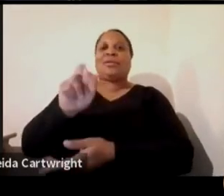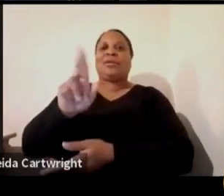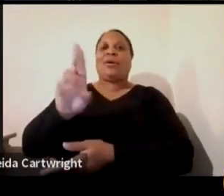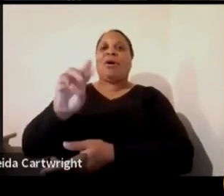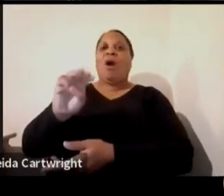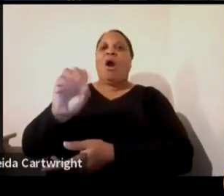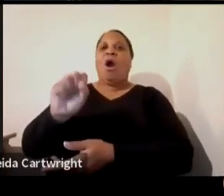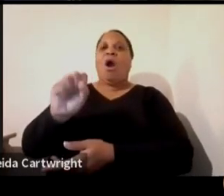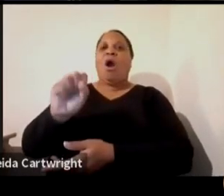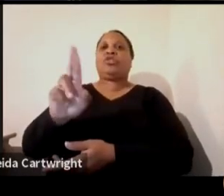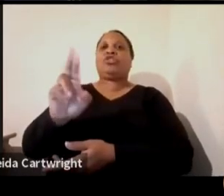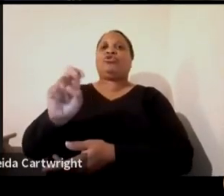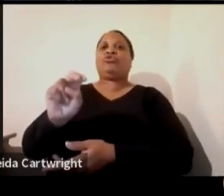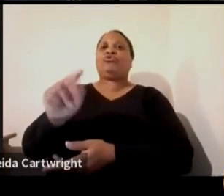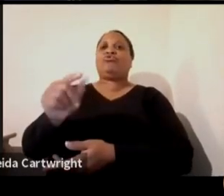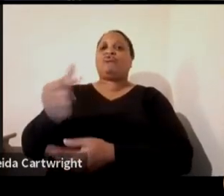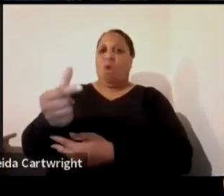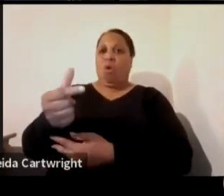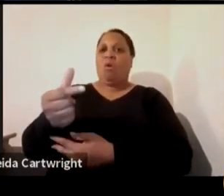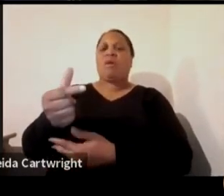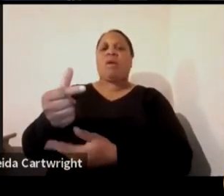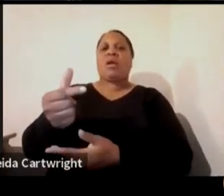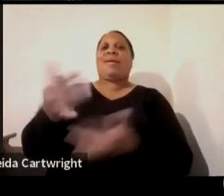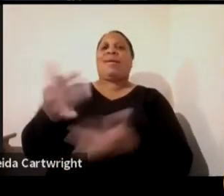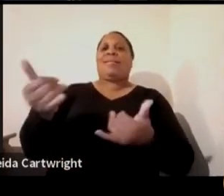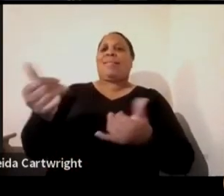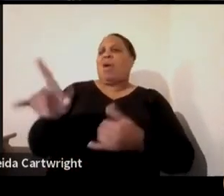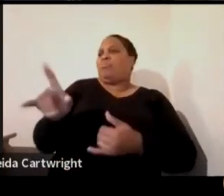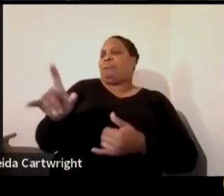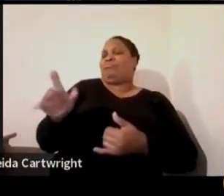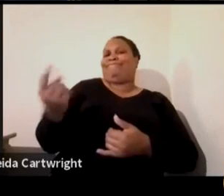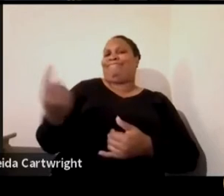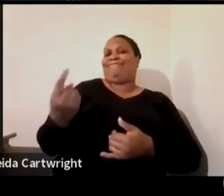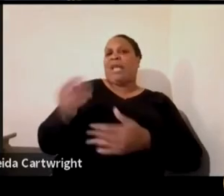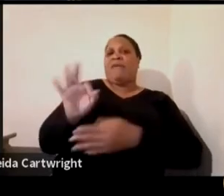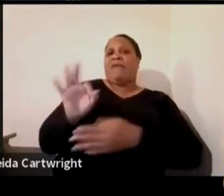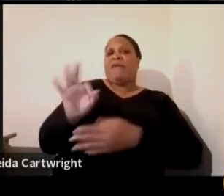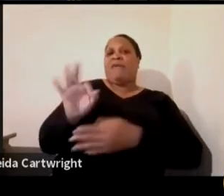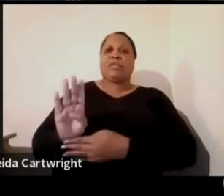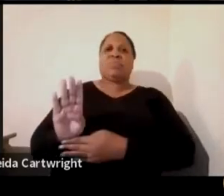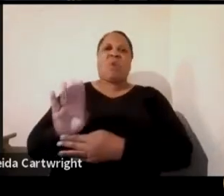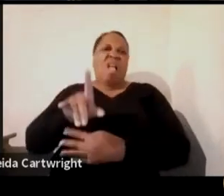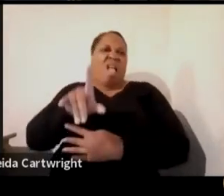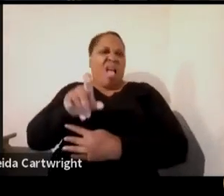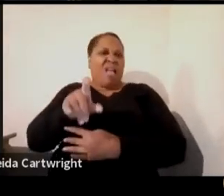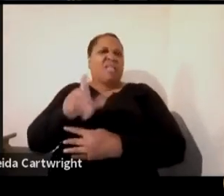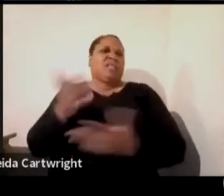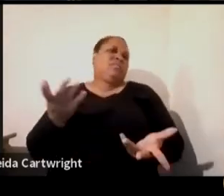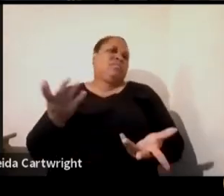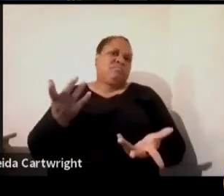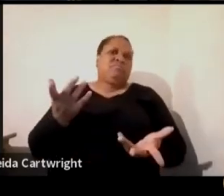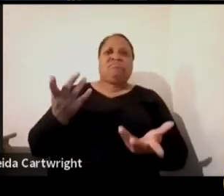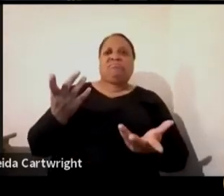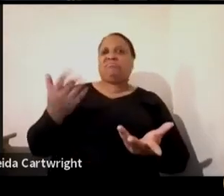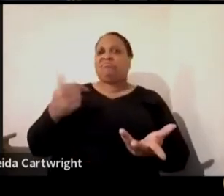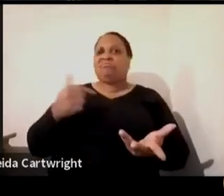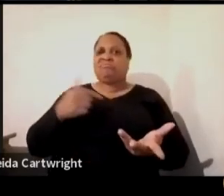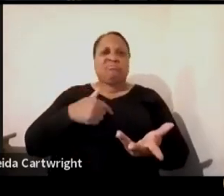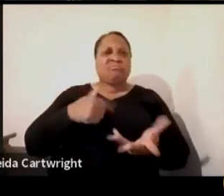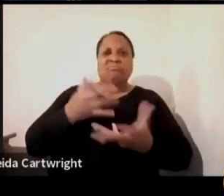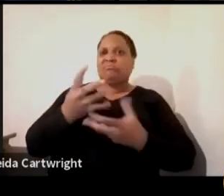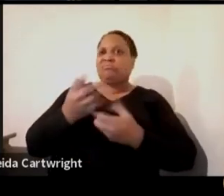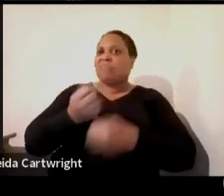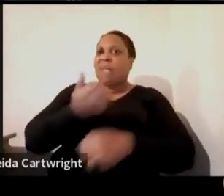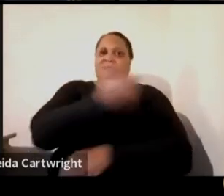So I have a question from somebody on Facebook, and they're asking, are we getting any